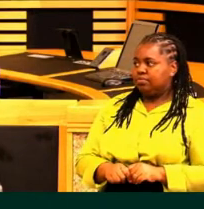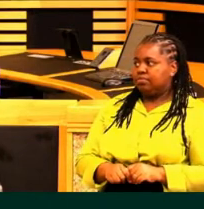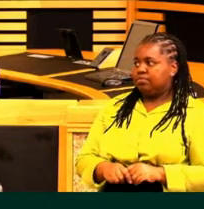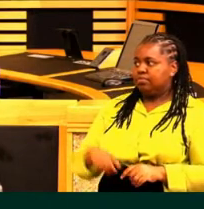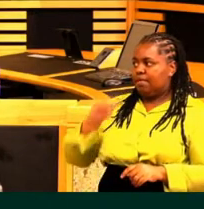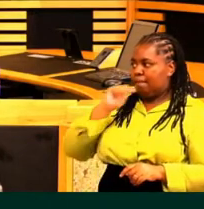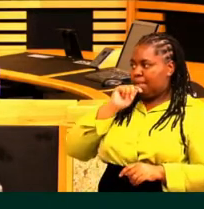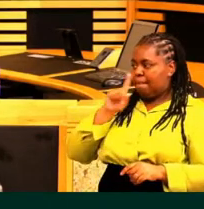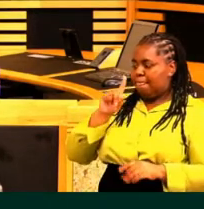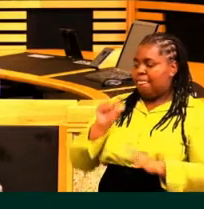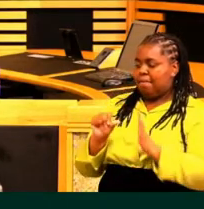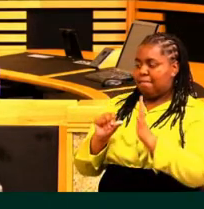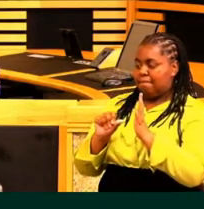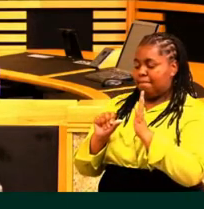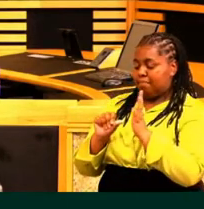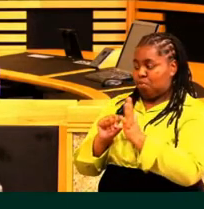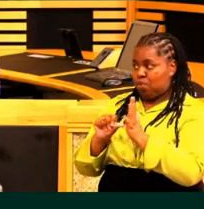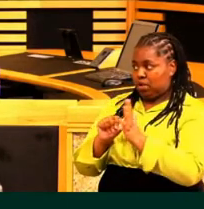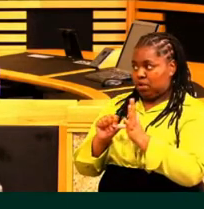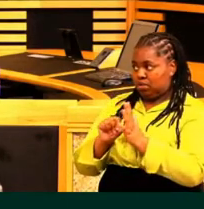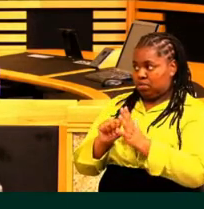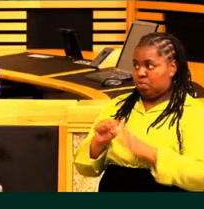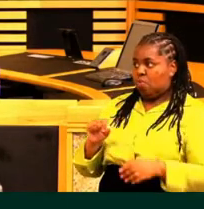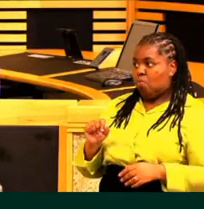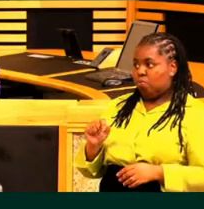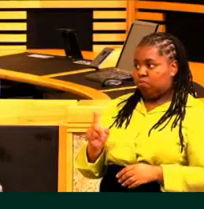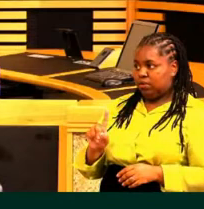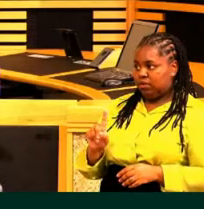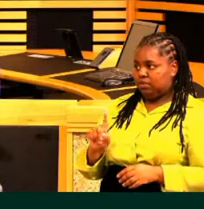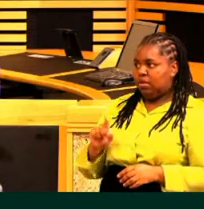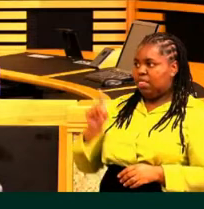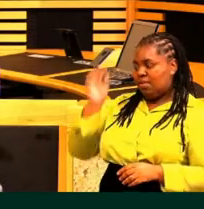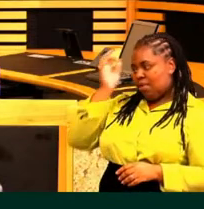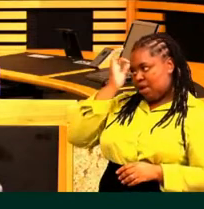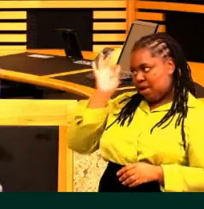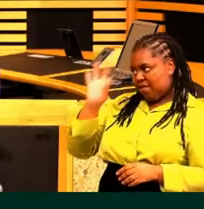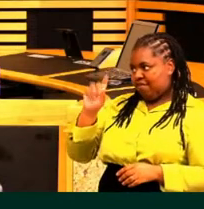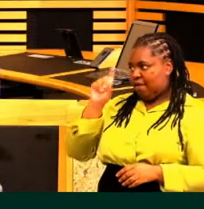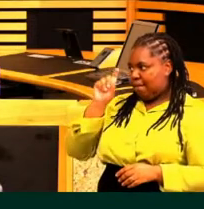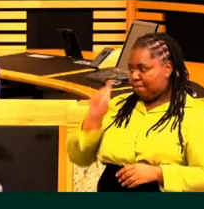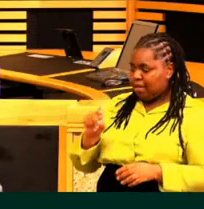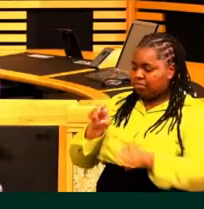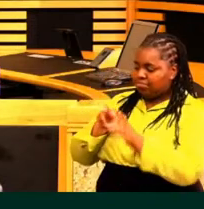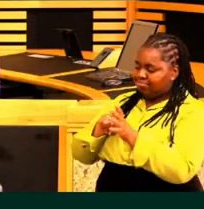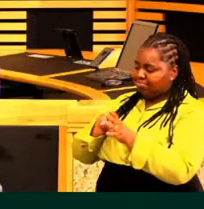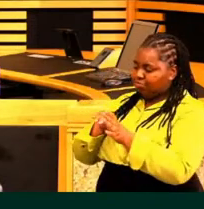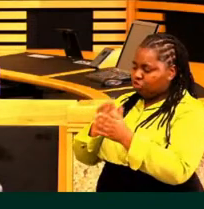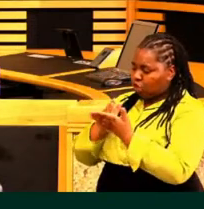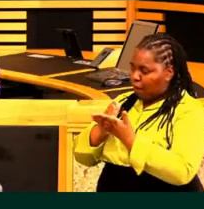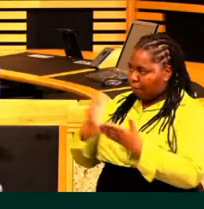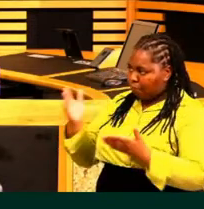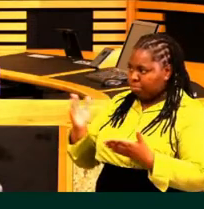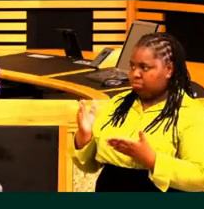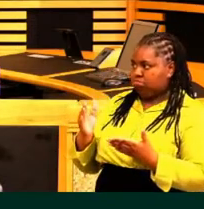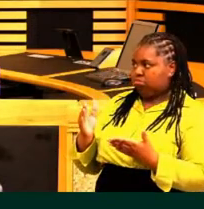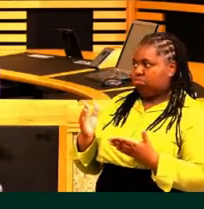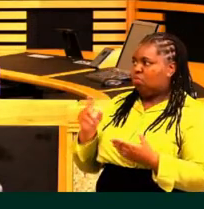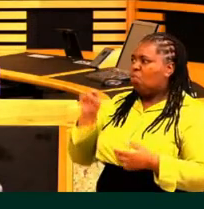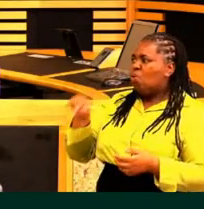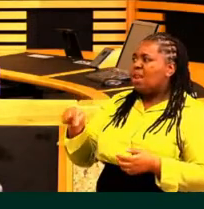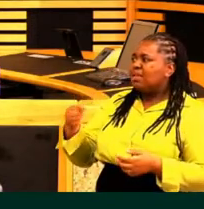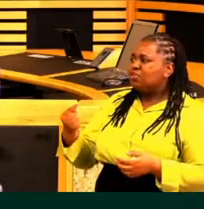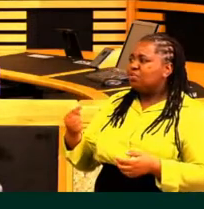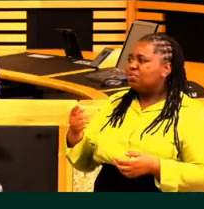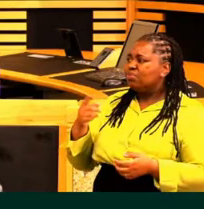Paramount as I said it is Paramount importance that the government must refrain into a way to learn